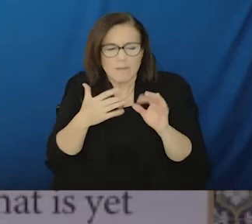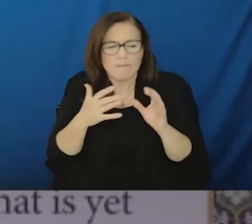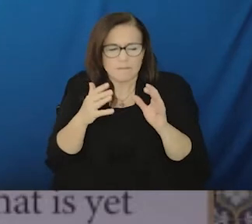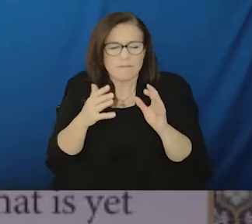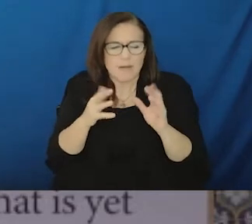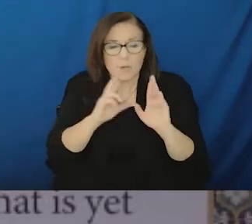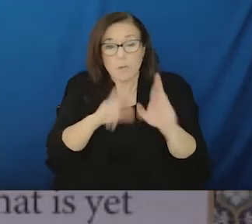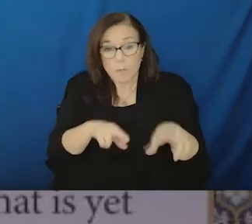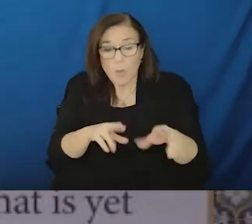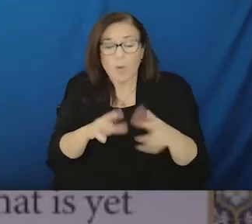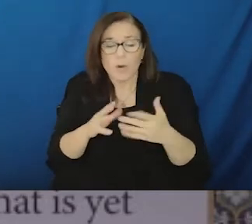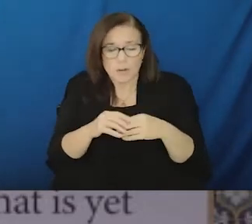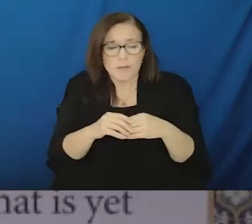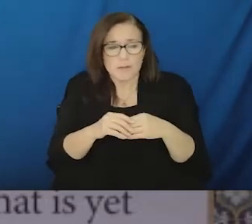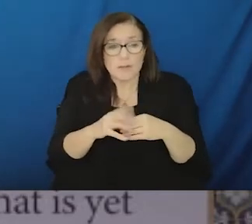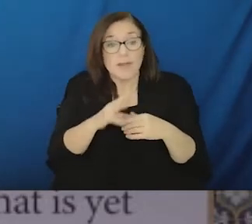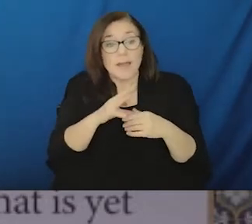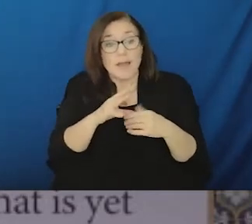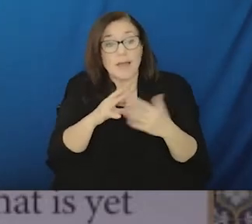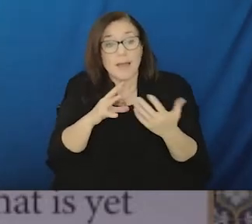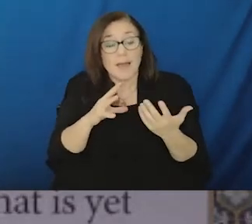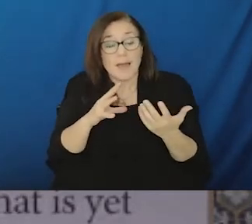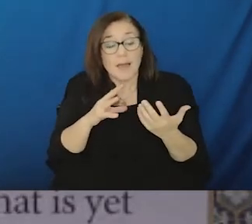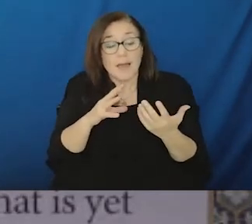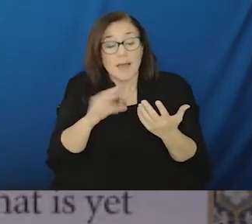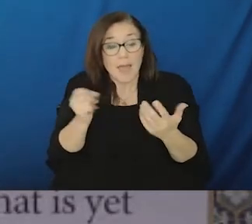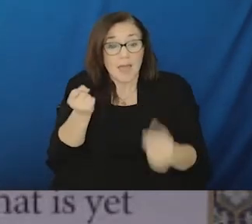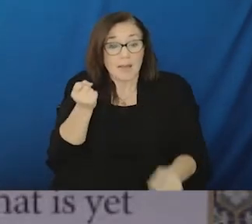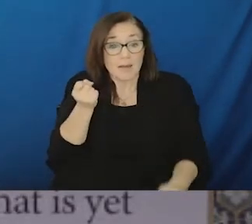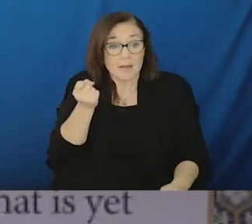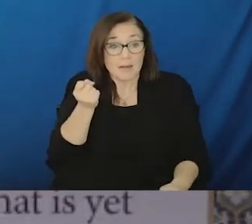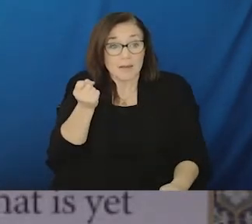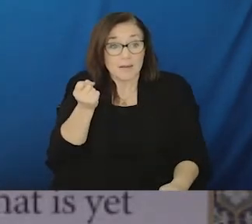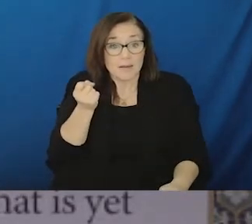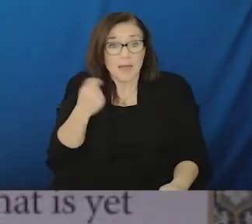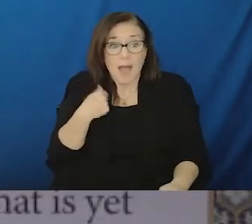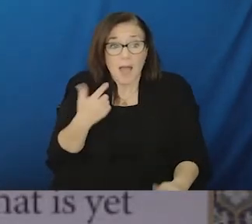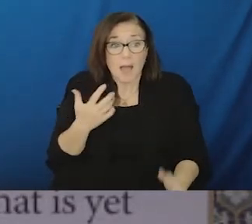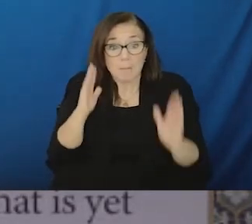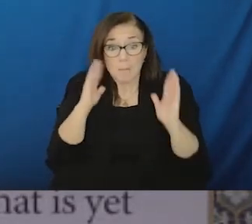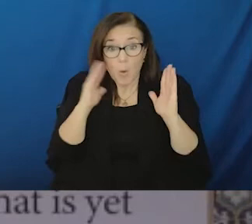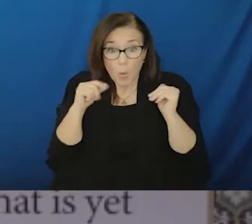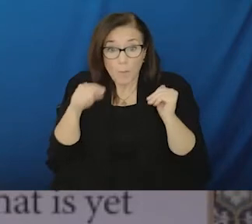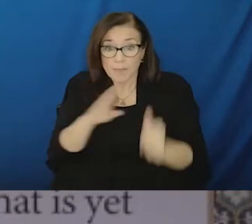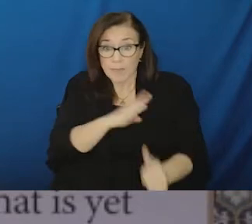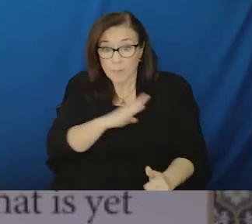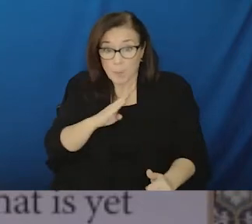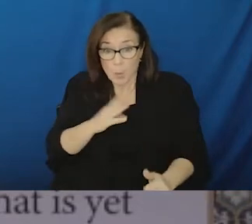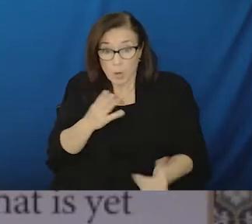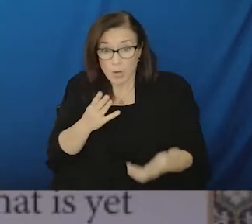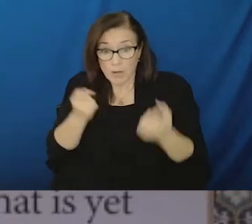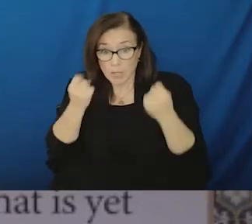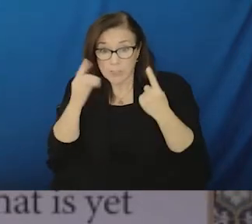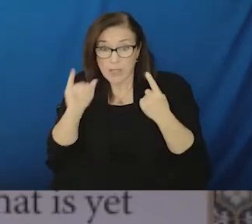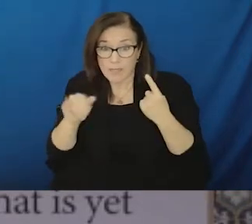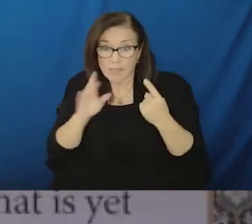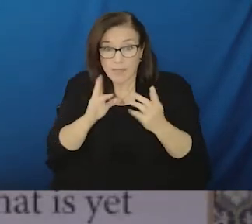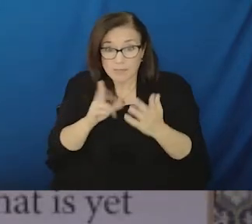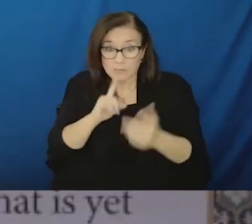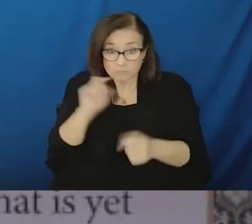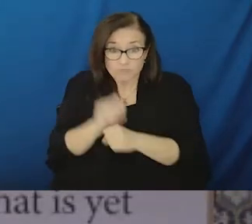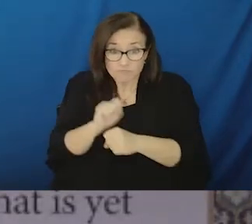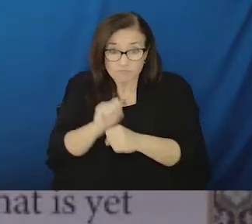an understanding once again that this board sees this as an urgent need. Thank you. Ms.